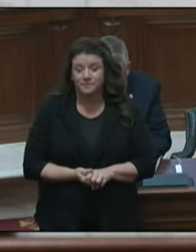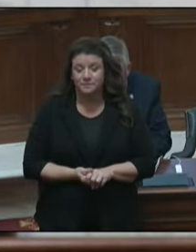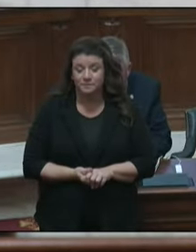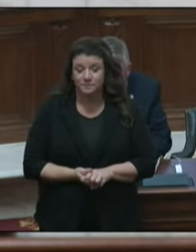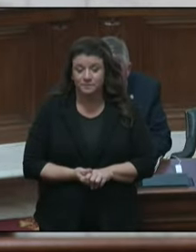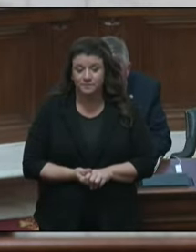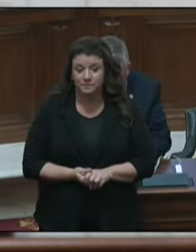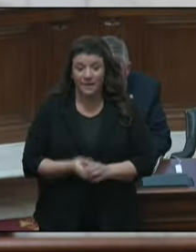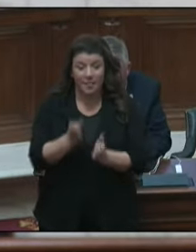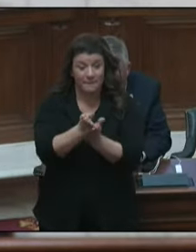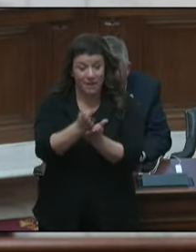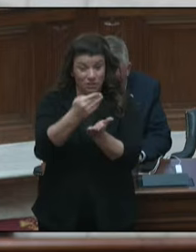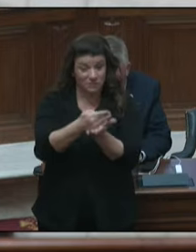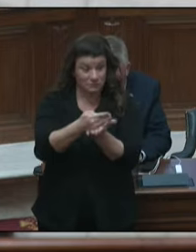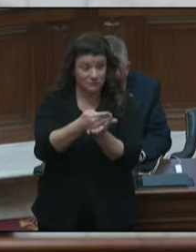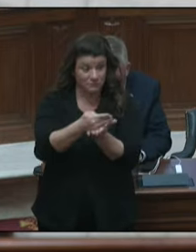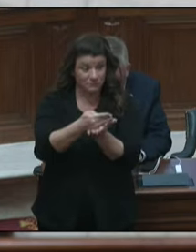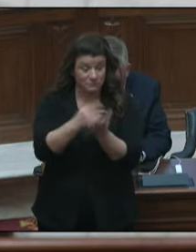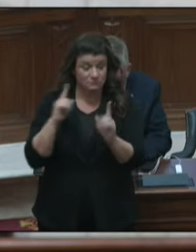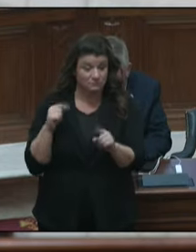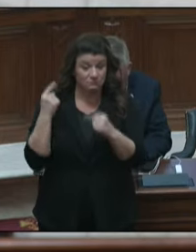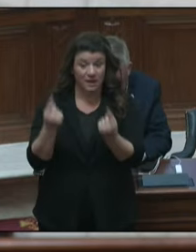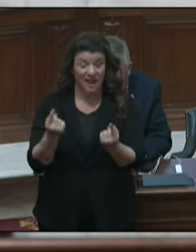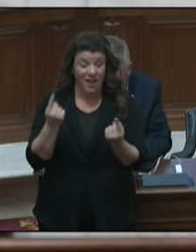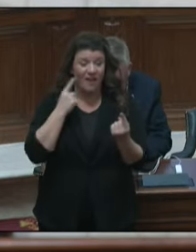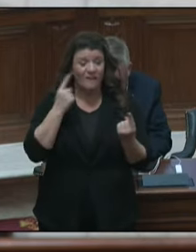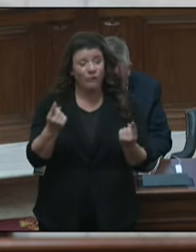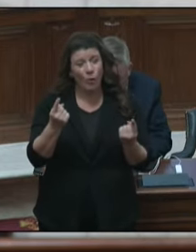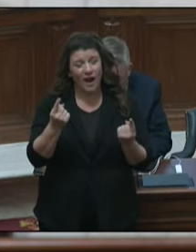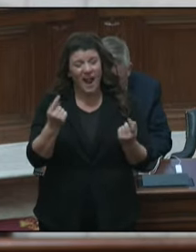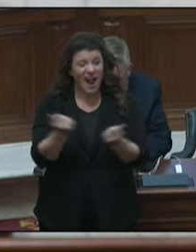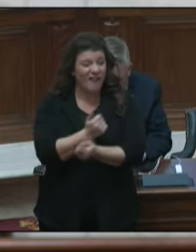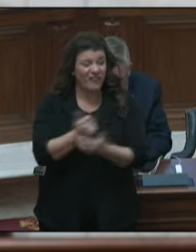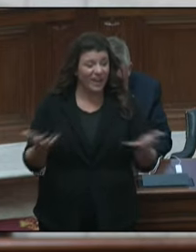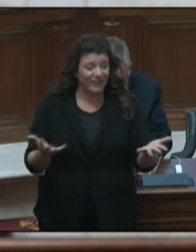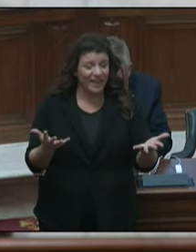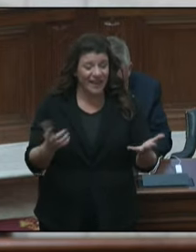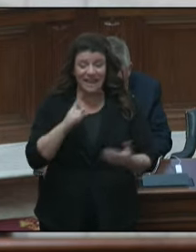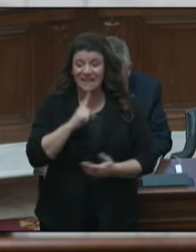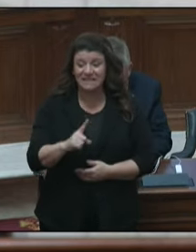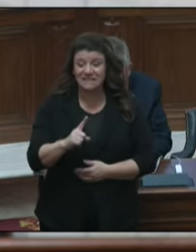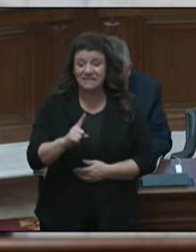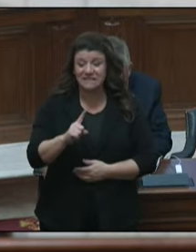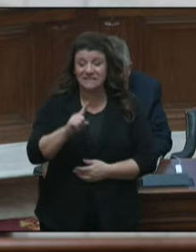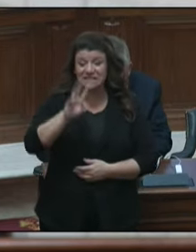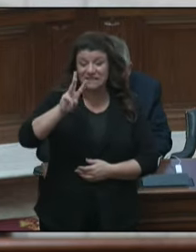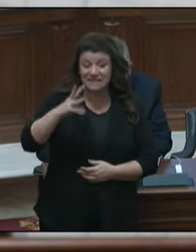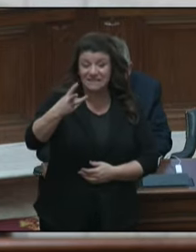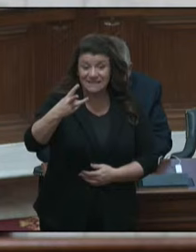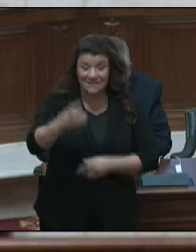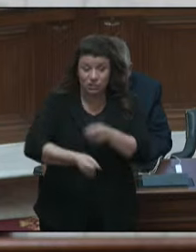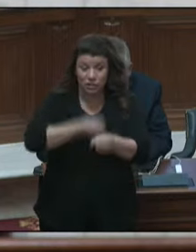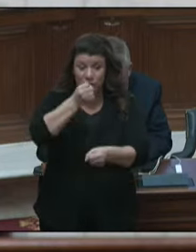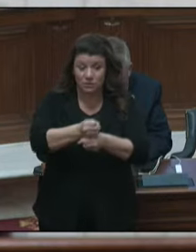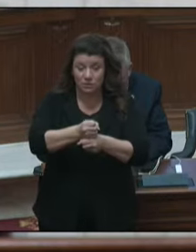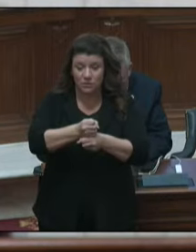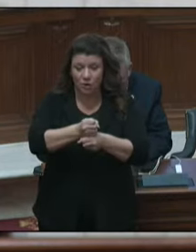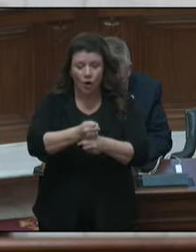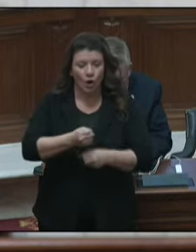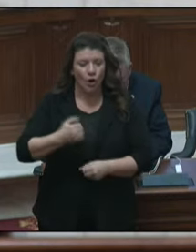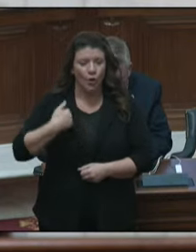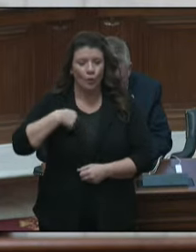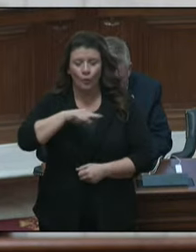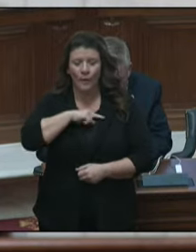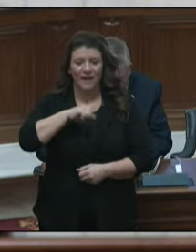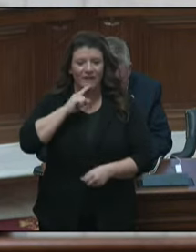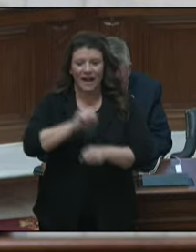As far as the budget goes, this, for all practical purposes, is the sixth year where we've